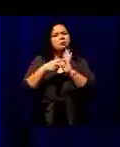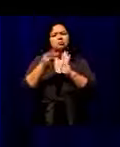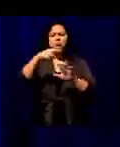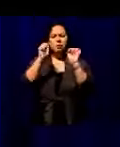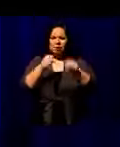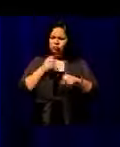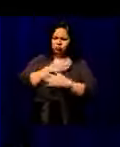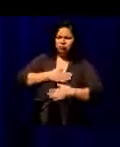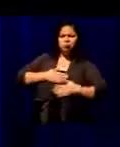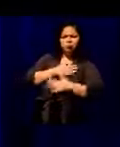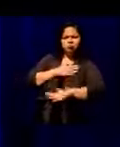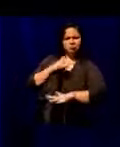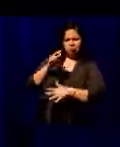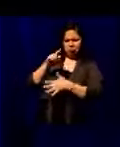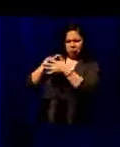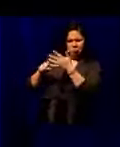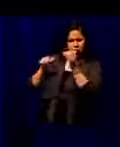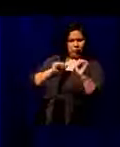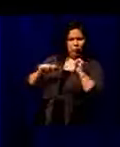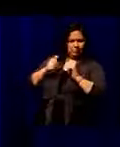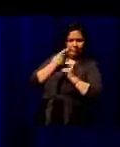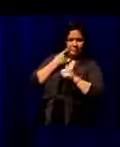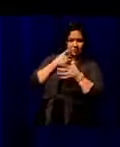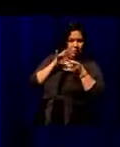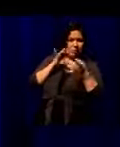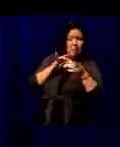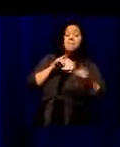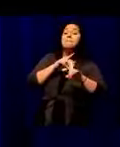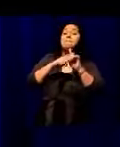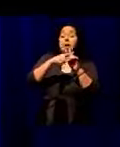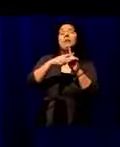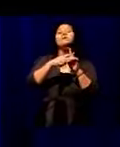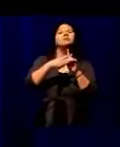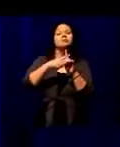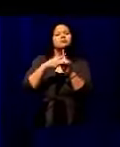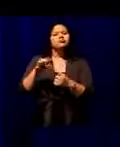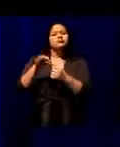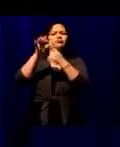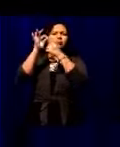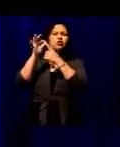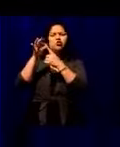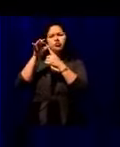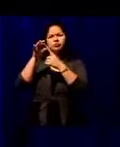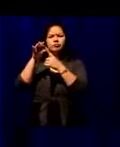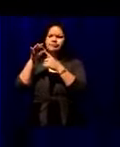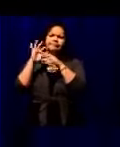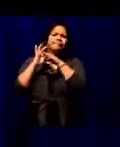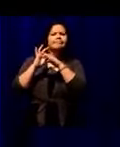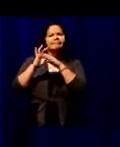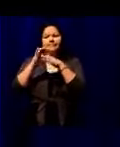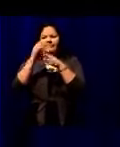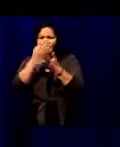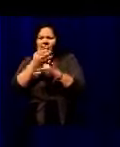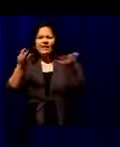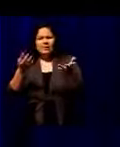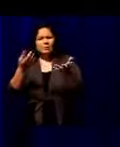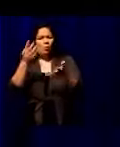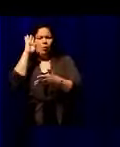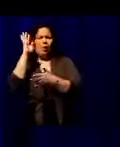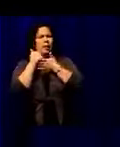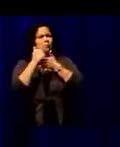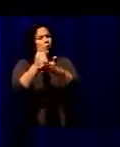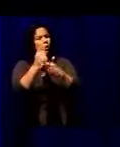shows that we've just told you about, but also exclusive content that will give you a deeper understanding of the shows